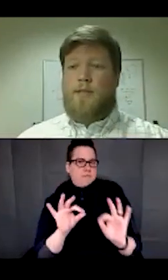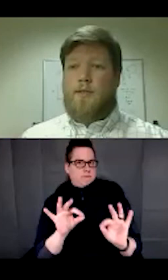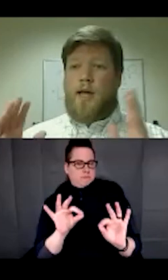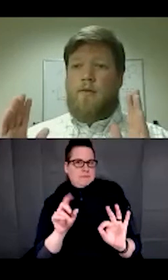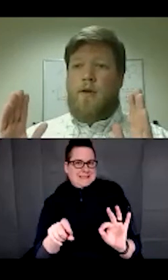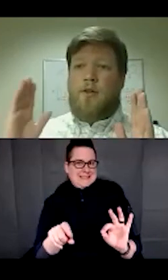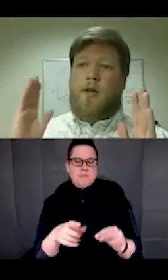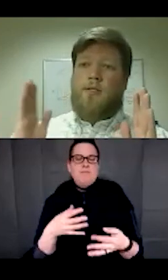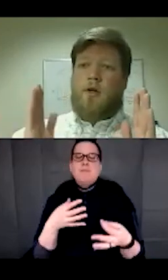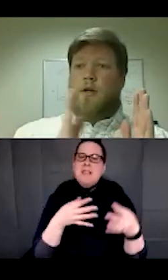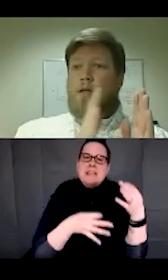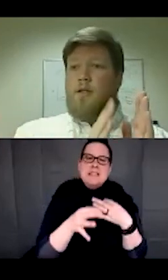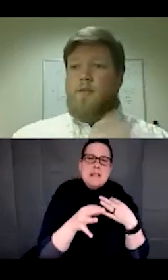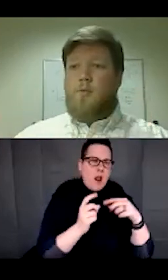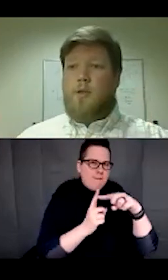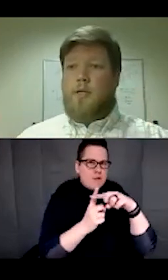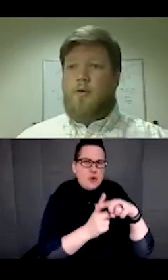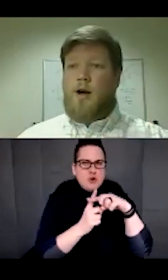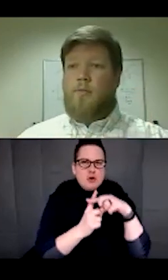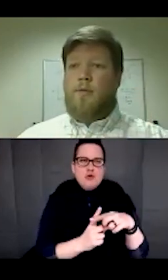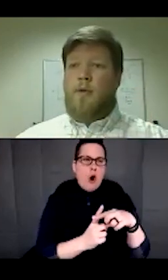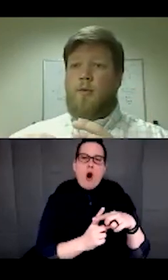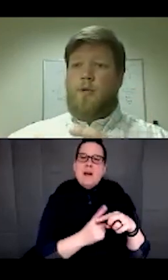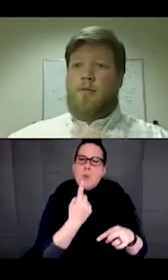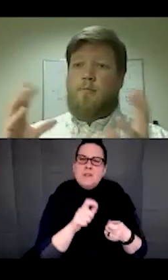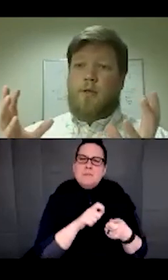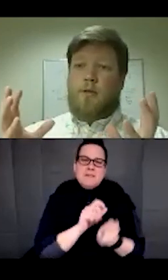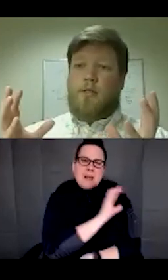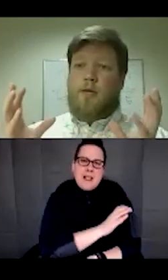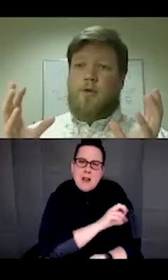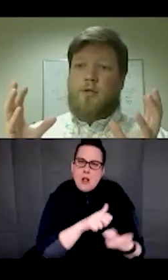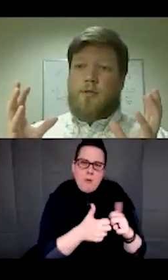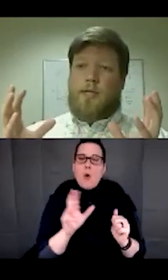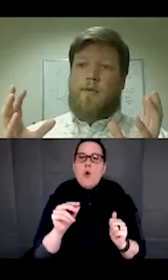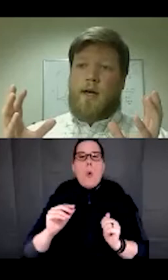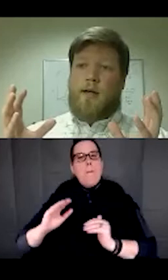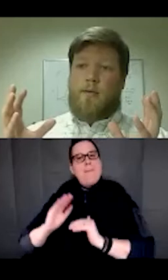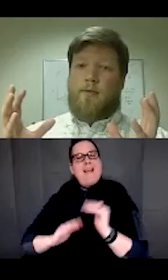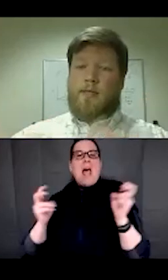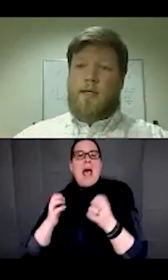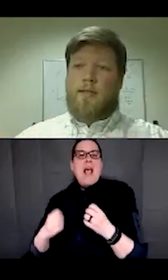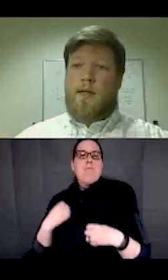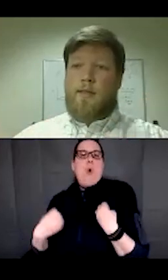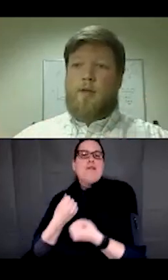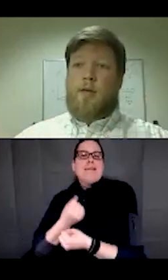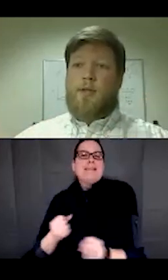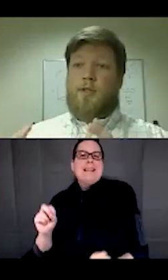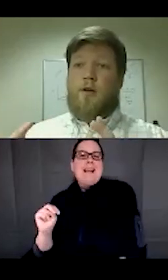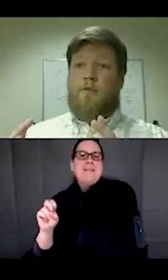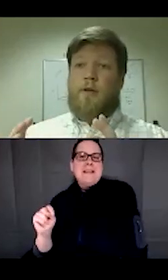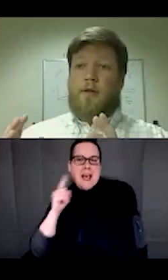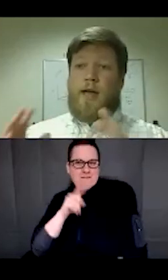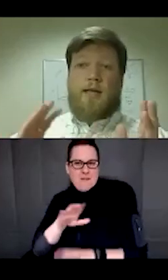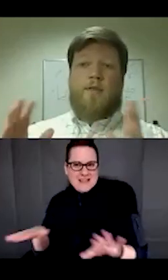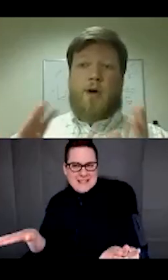Because instead of trying to target an individual clinical problem, we can build an emotional safety net around these kids that'll be able to